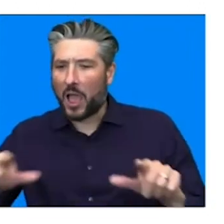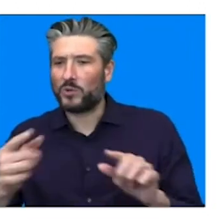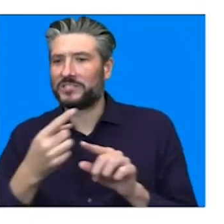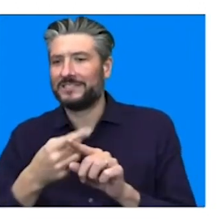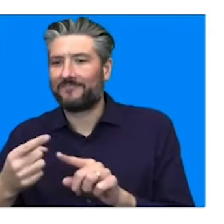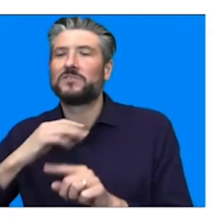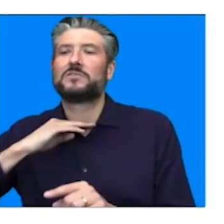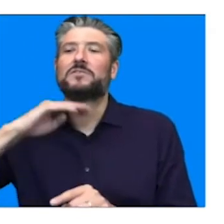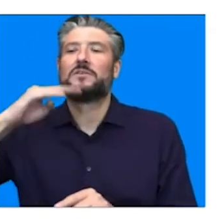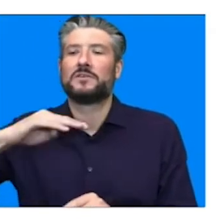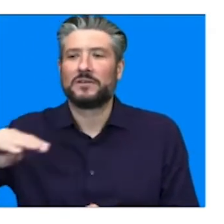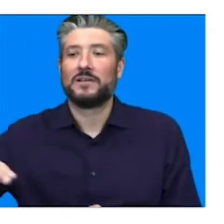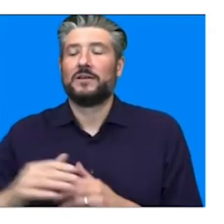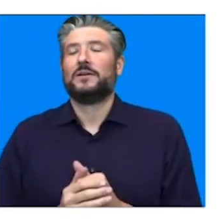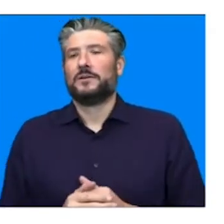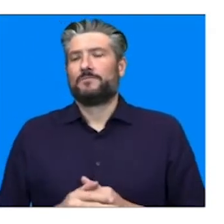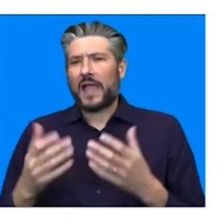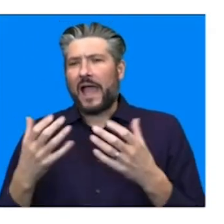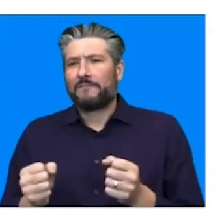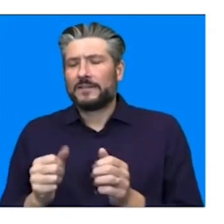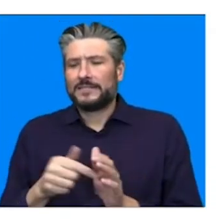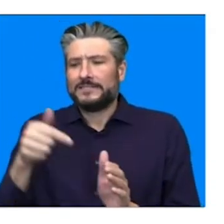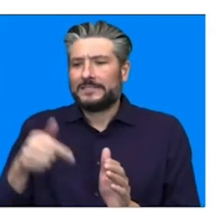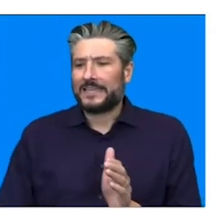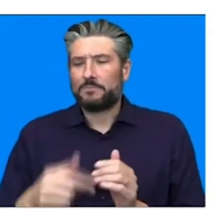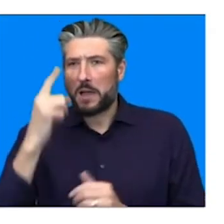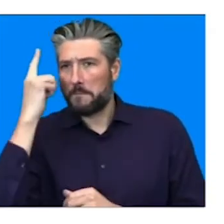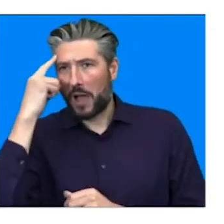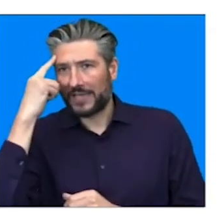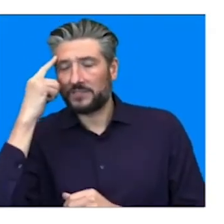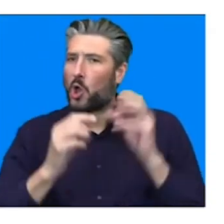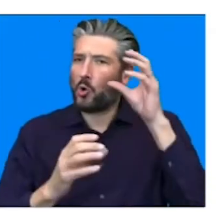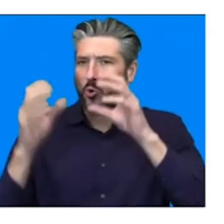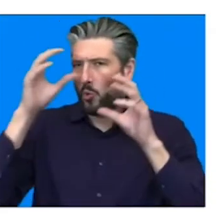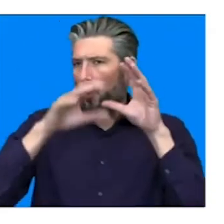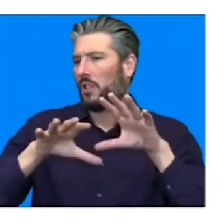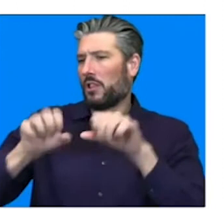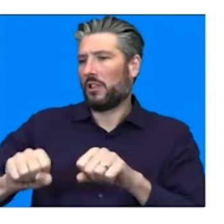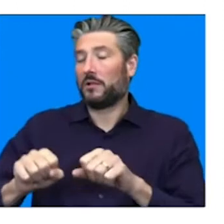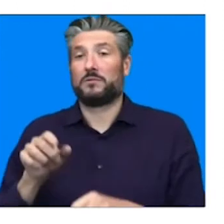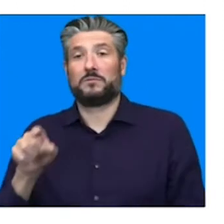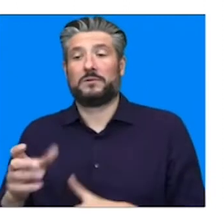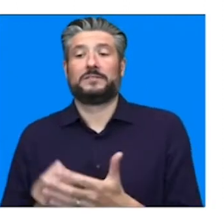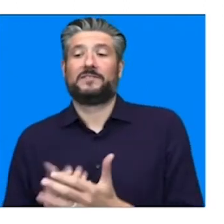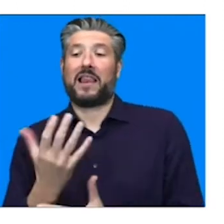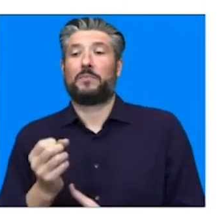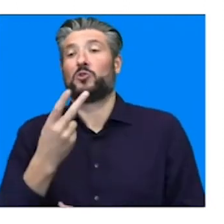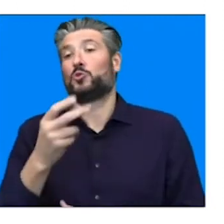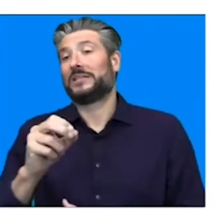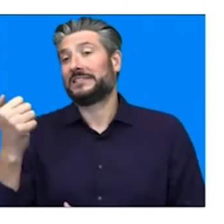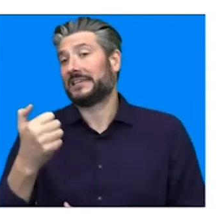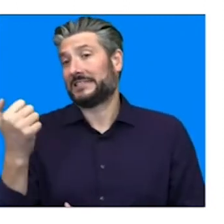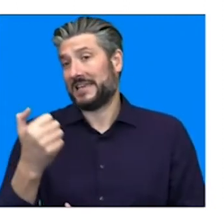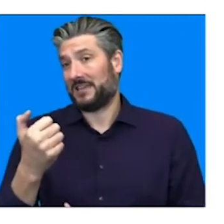owned by Google, developed WaveNet for realistic TTS translation in 2016, and this can now be used from the